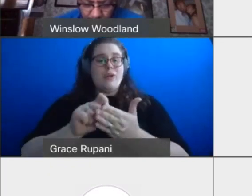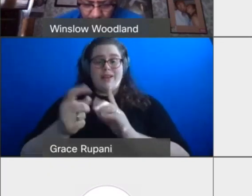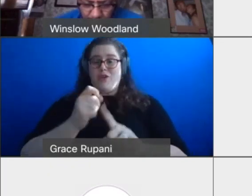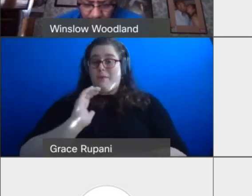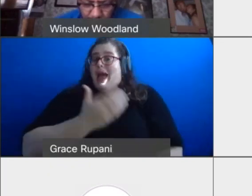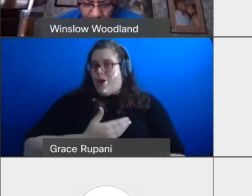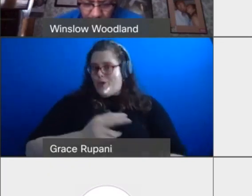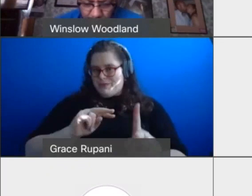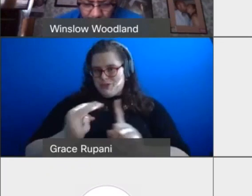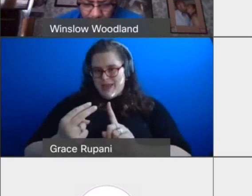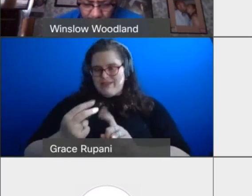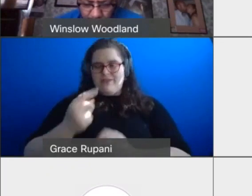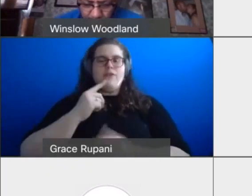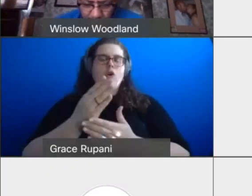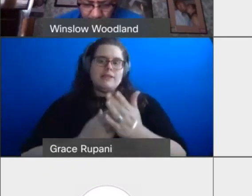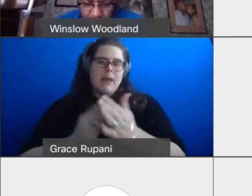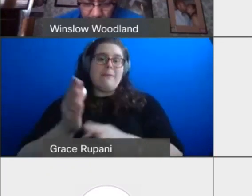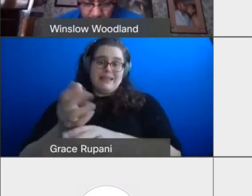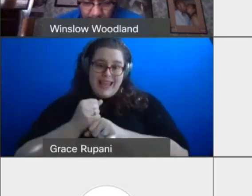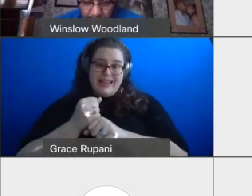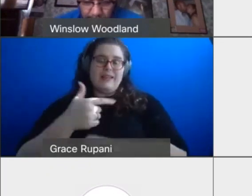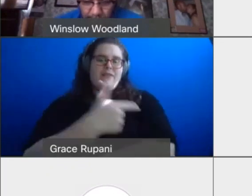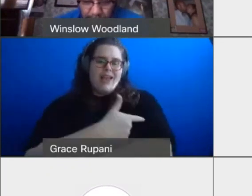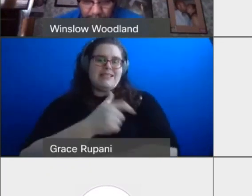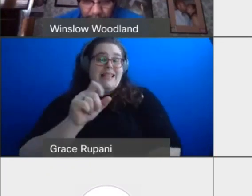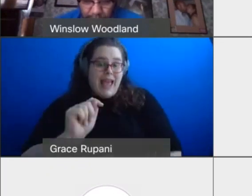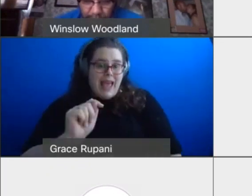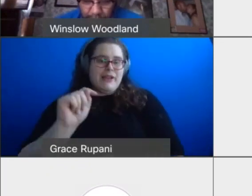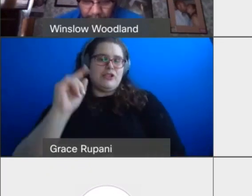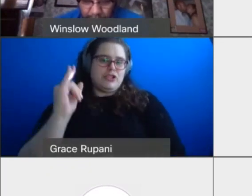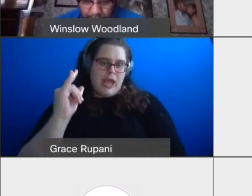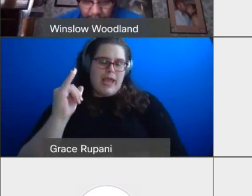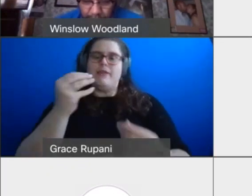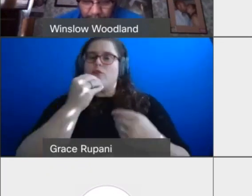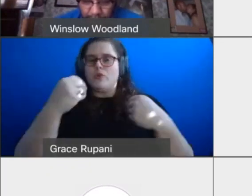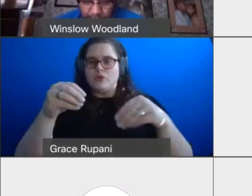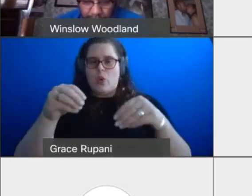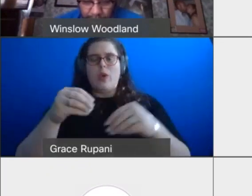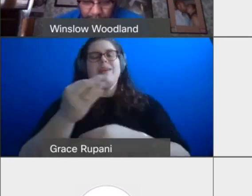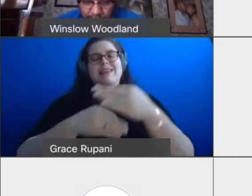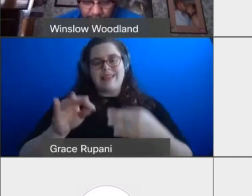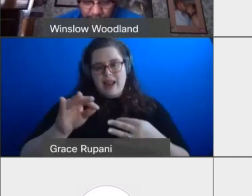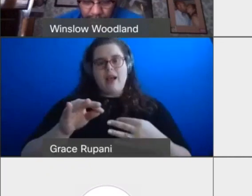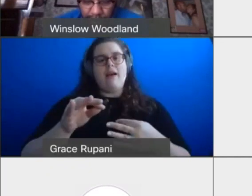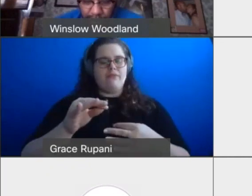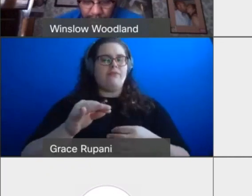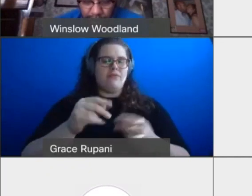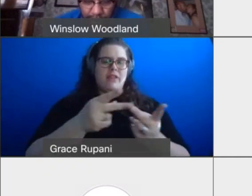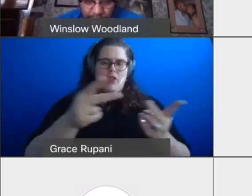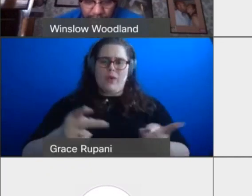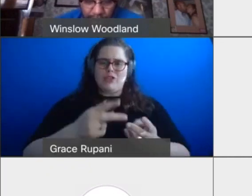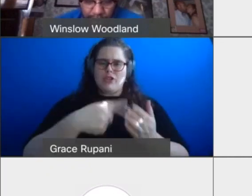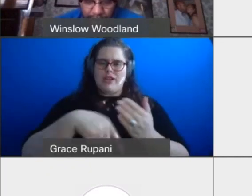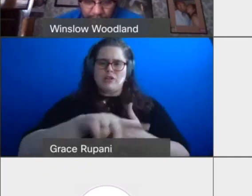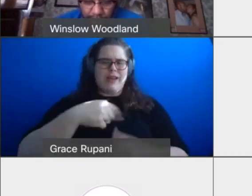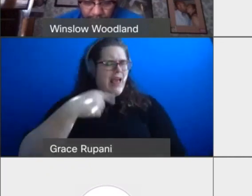people getting the vaccine at Giant as opposed to at this location next week. I'm pretty certain we worked this